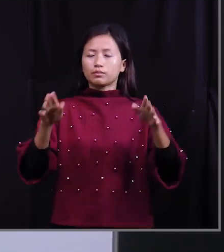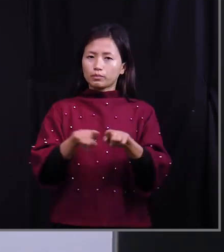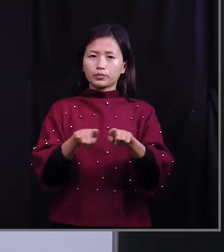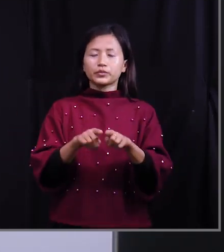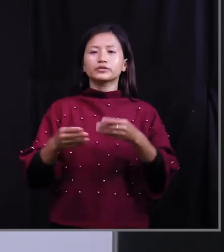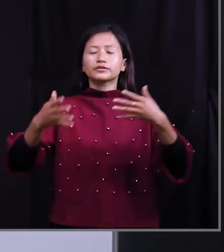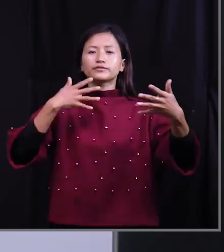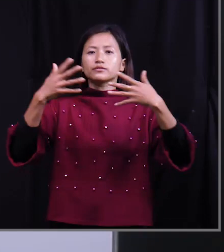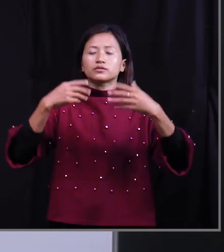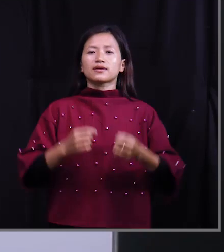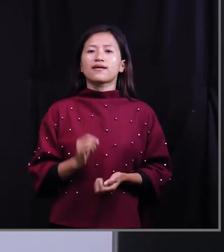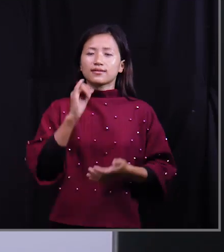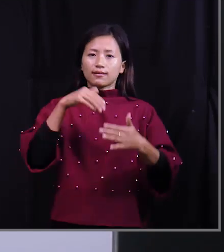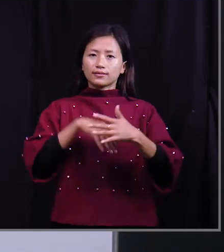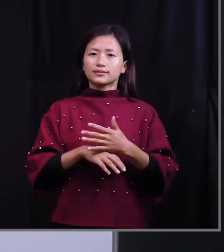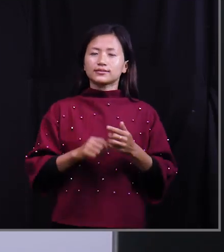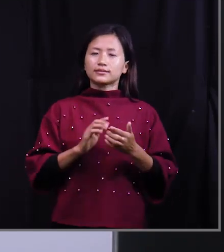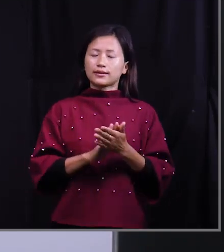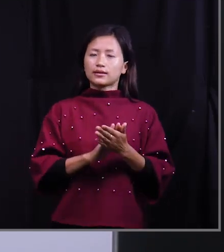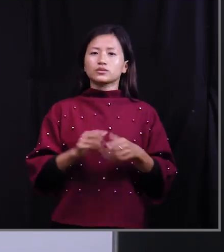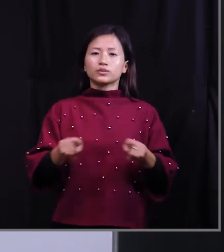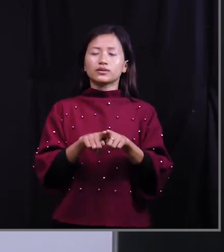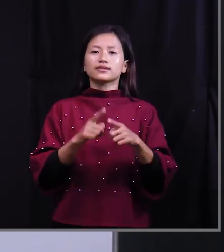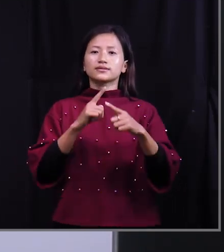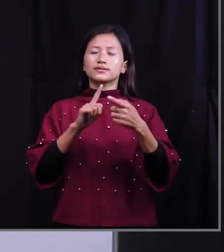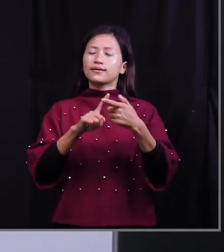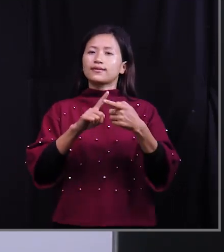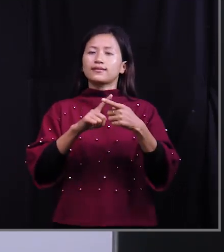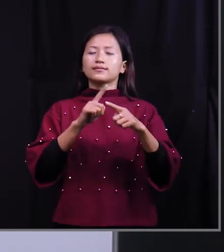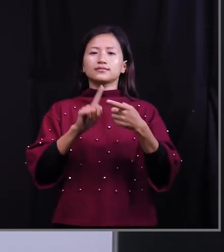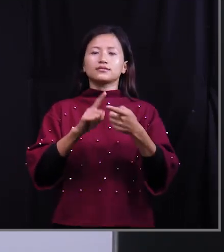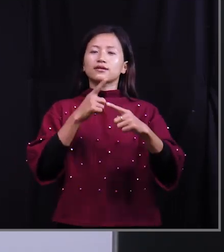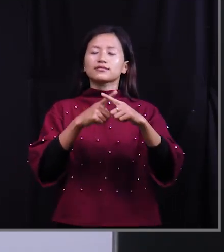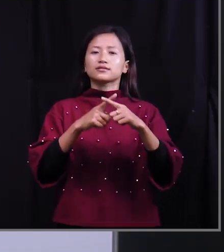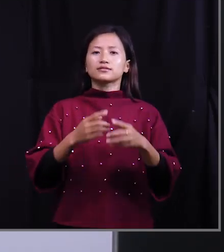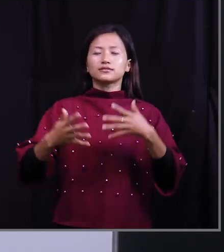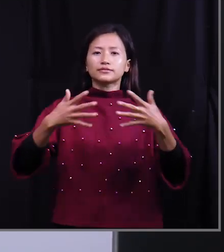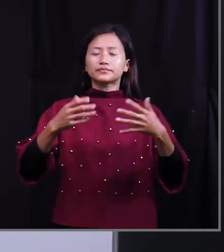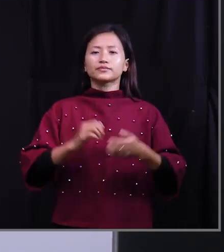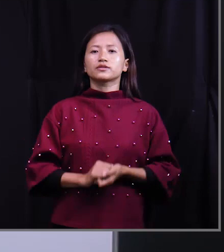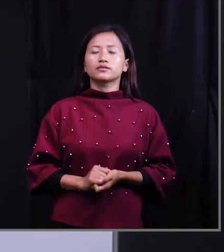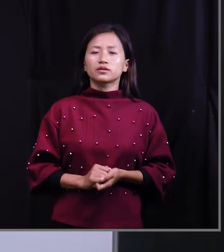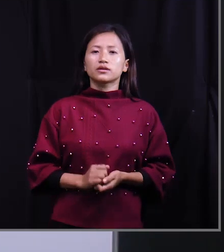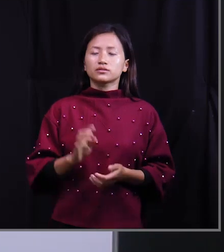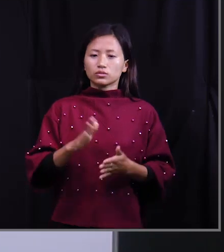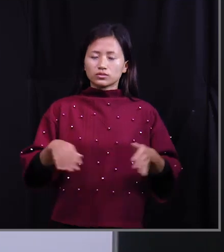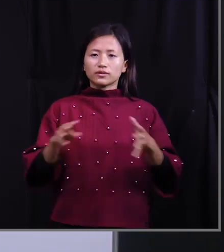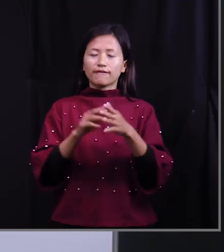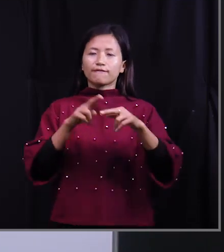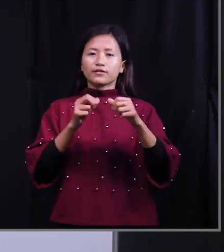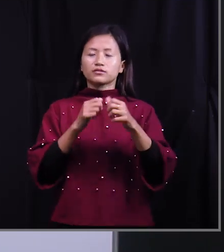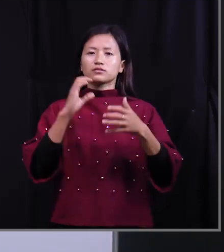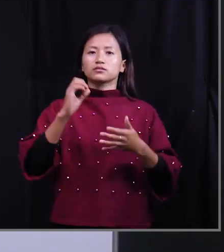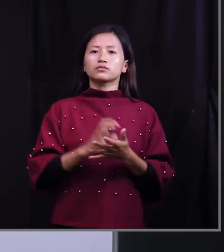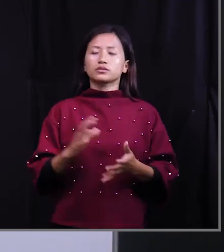that is internal as well as external. Internal environment are those environment or those factors which can